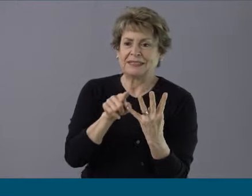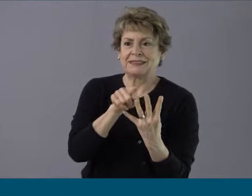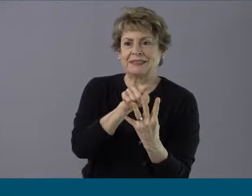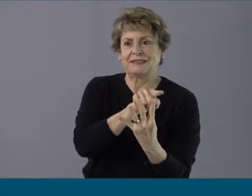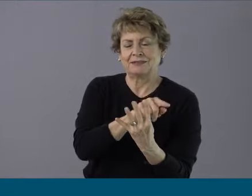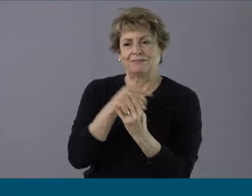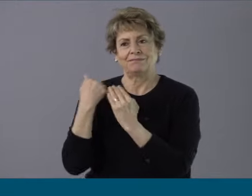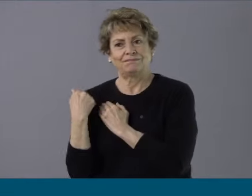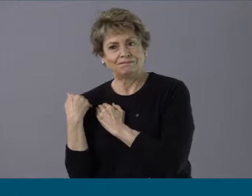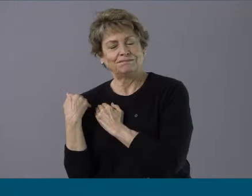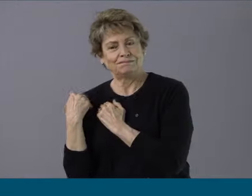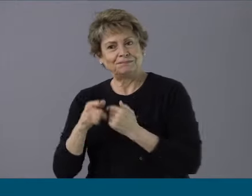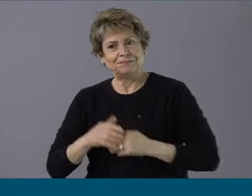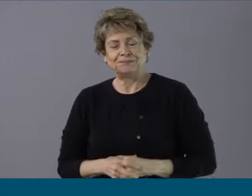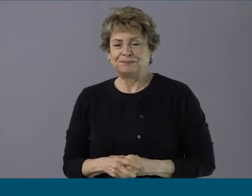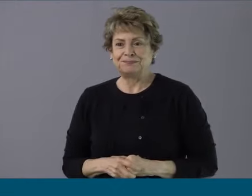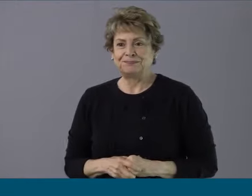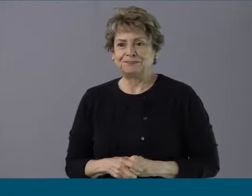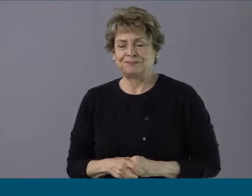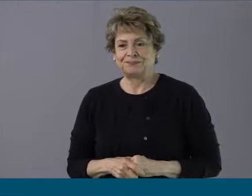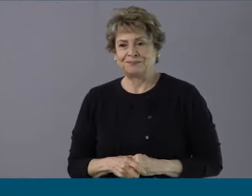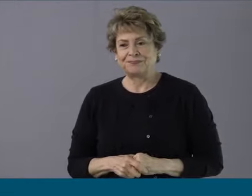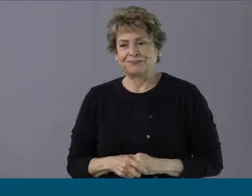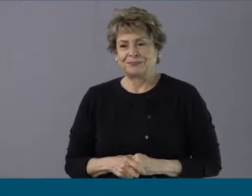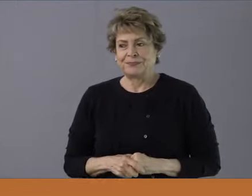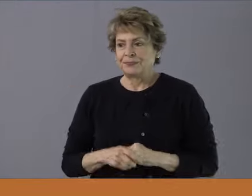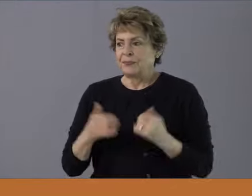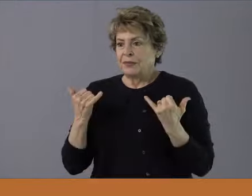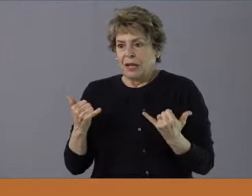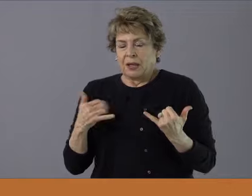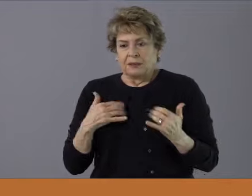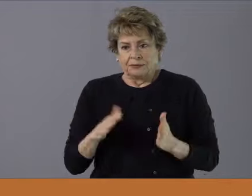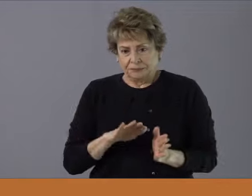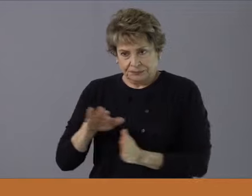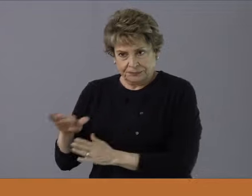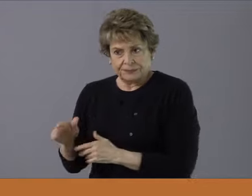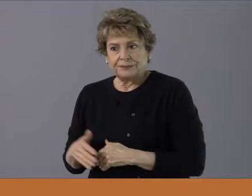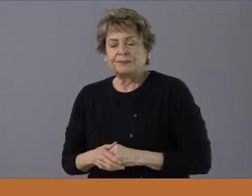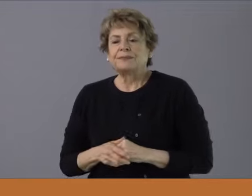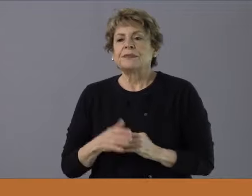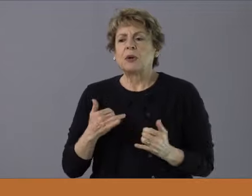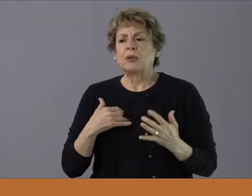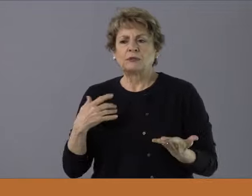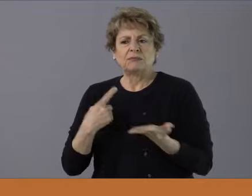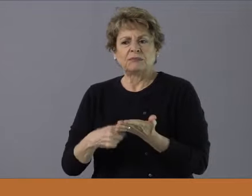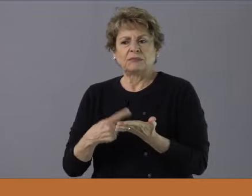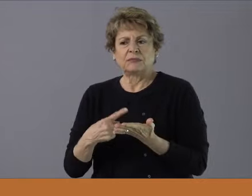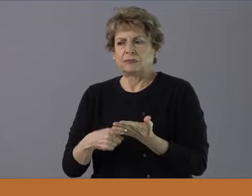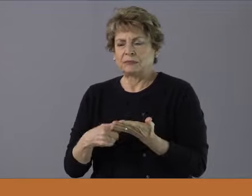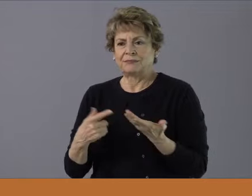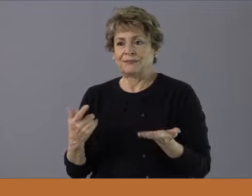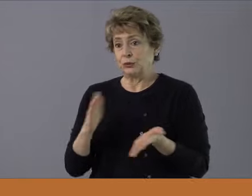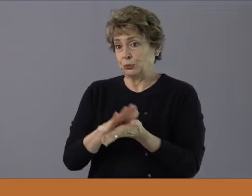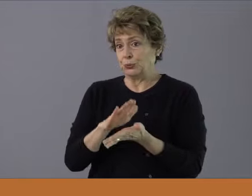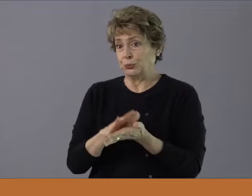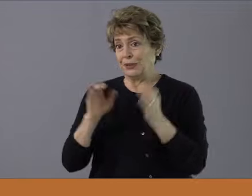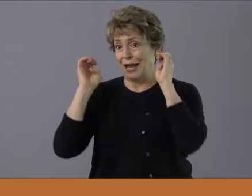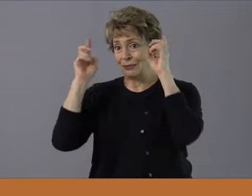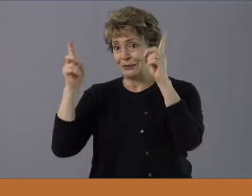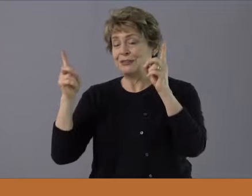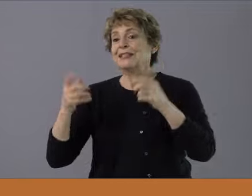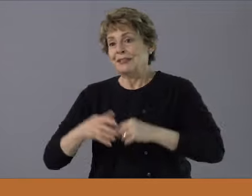Now I want to transition from this and talk a little bit about education. Arizona will be